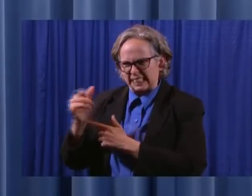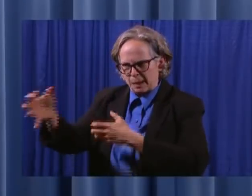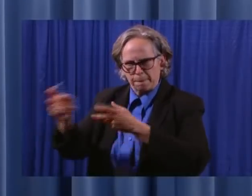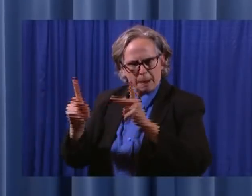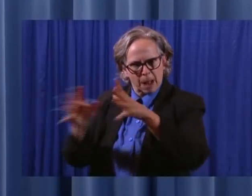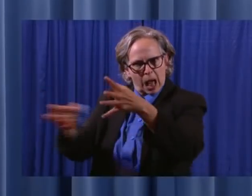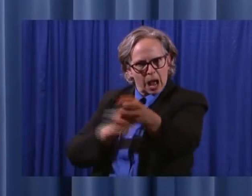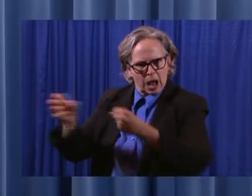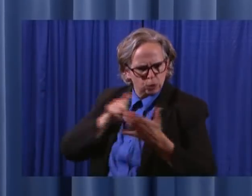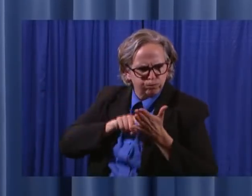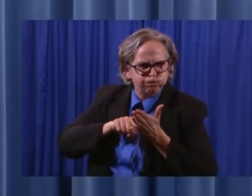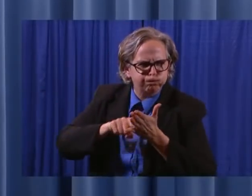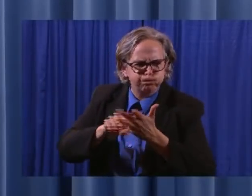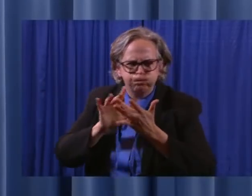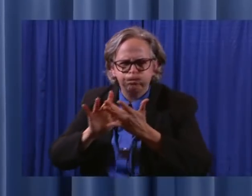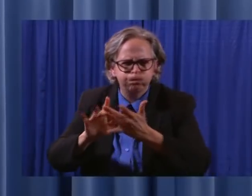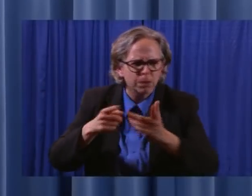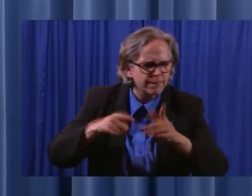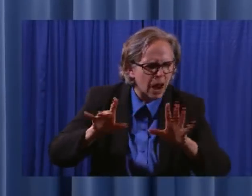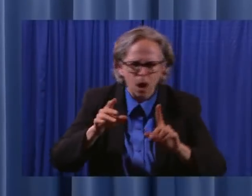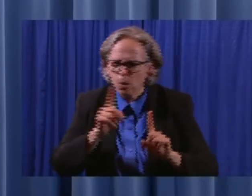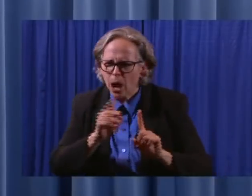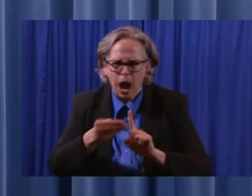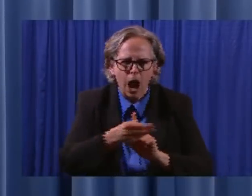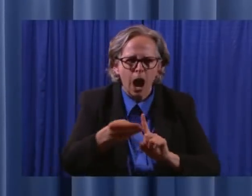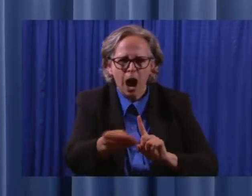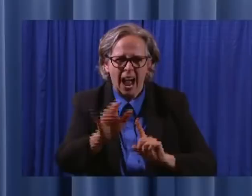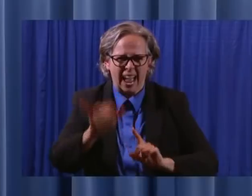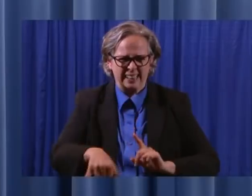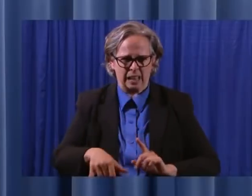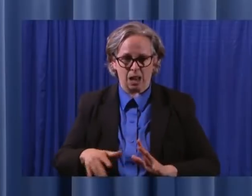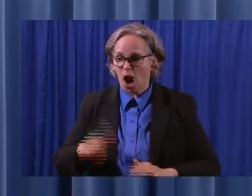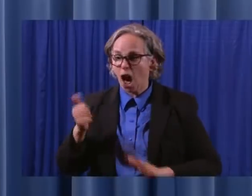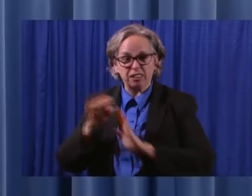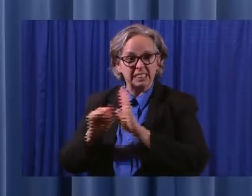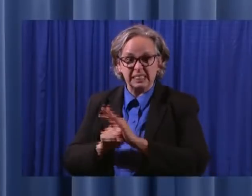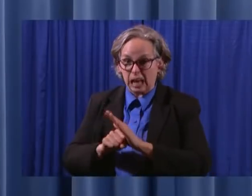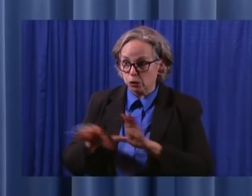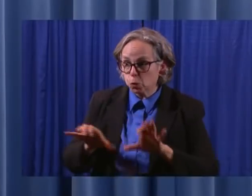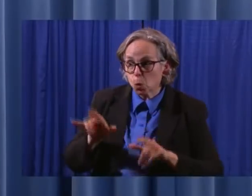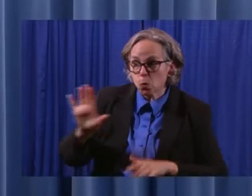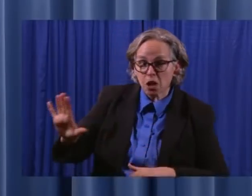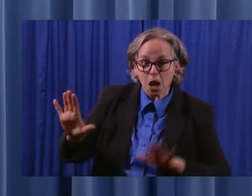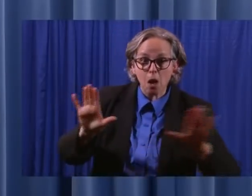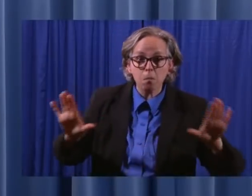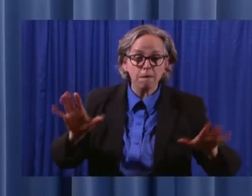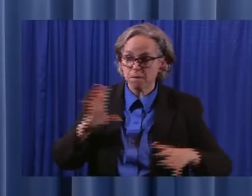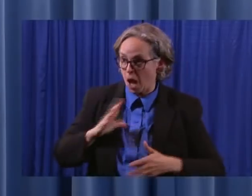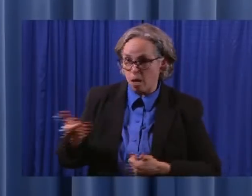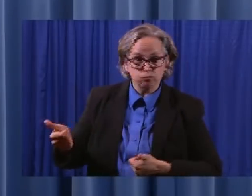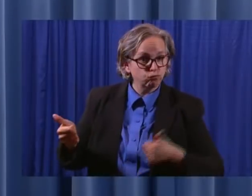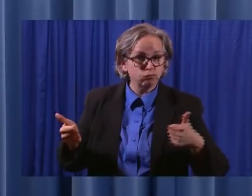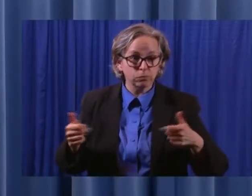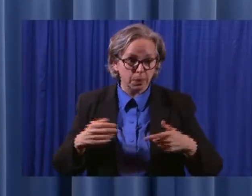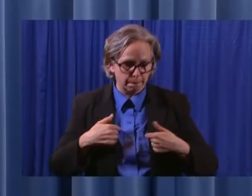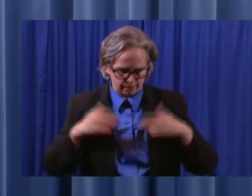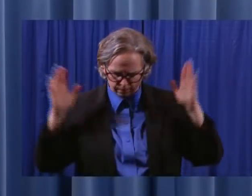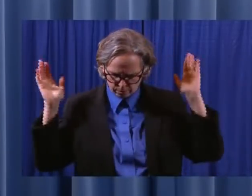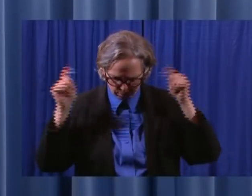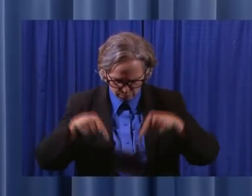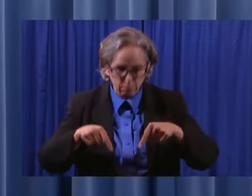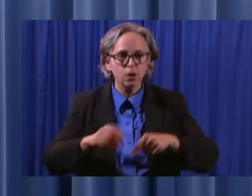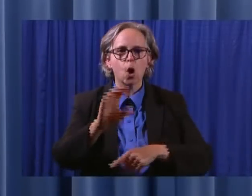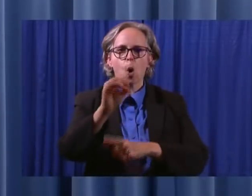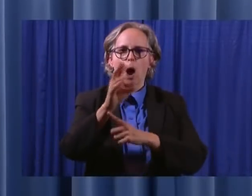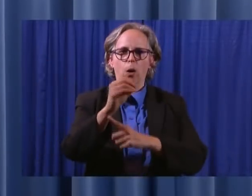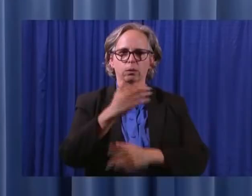So people of the state can do one thing, we can do another, and we just ask them to help and come get a test. Get